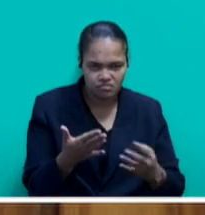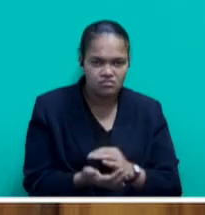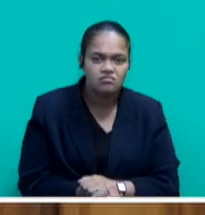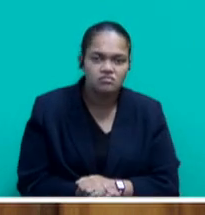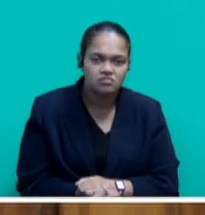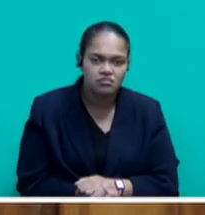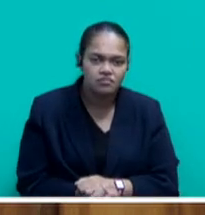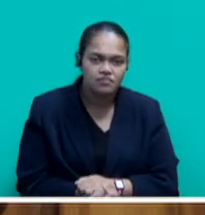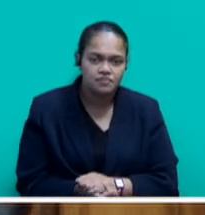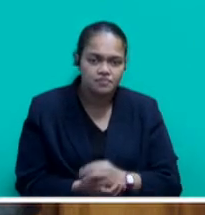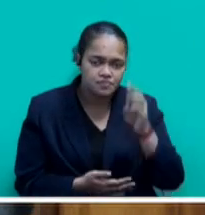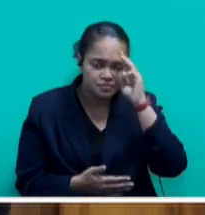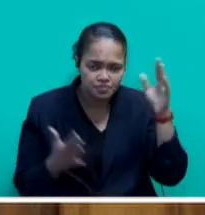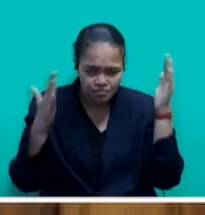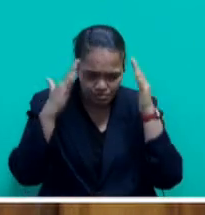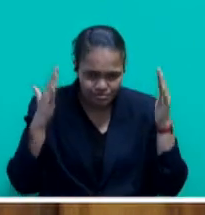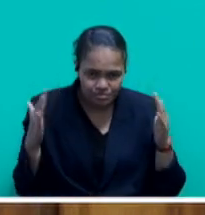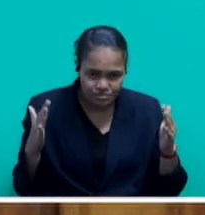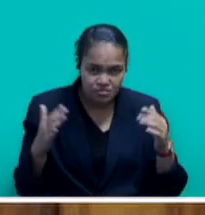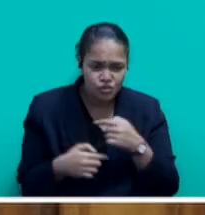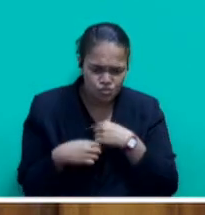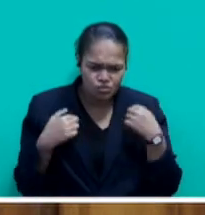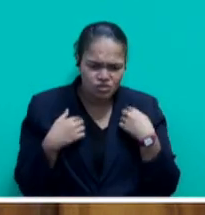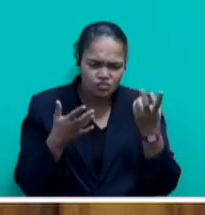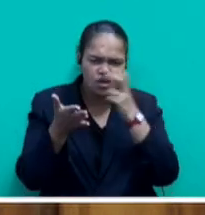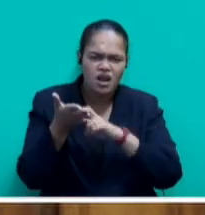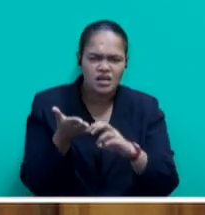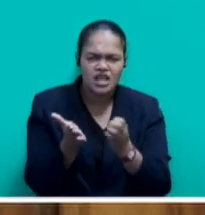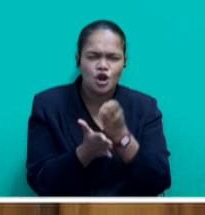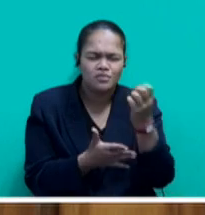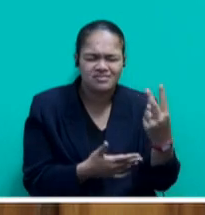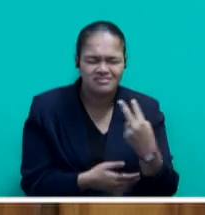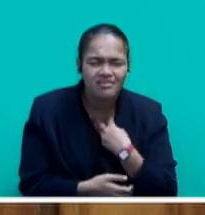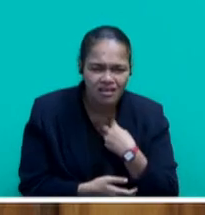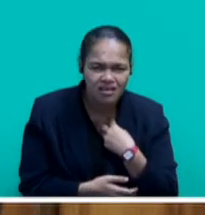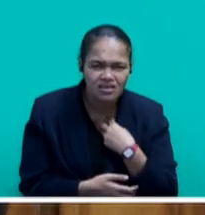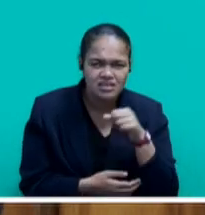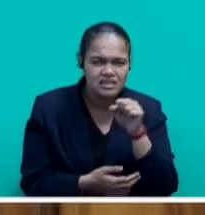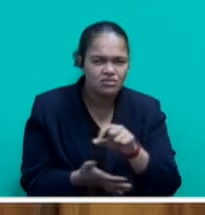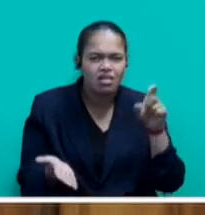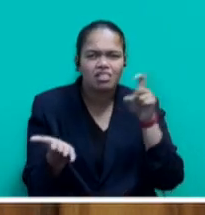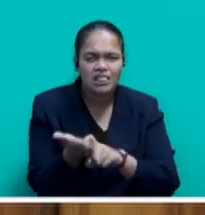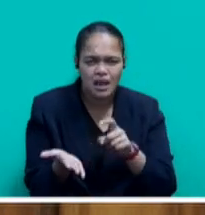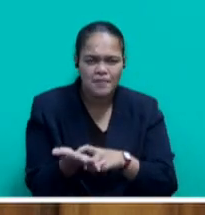Mr. Speaker, sir, we recognize that our economy is stuck in a serious debt hole of some